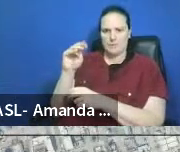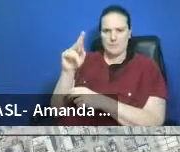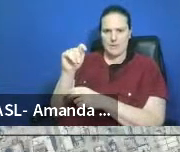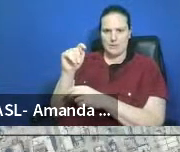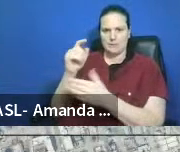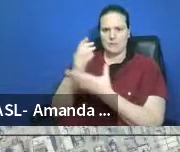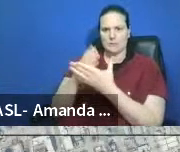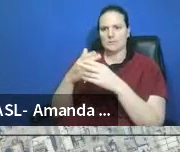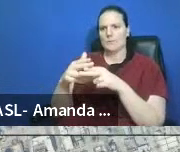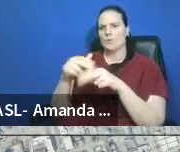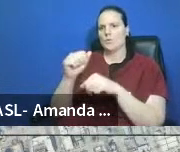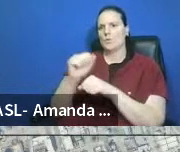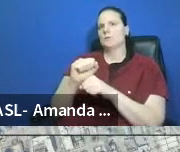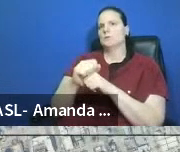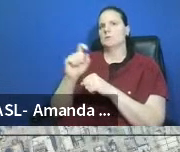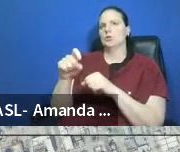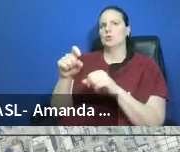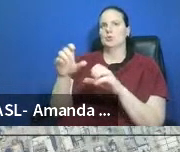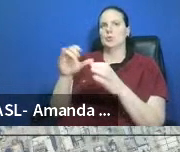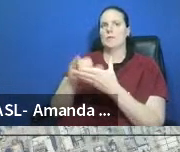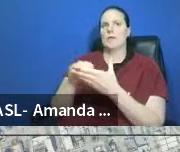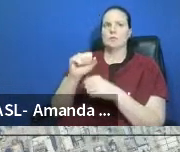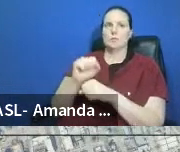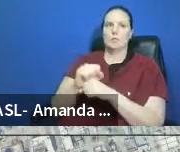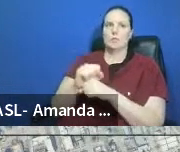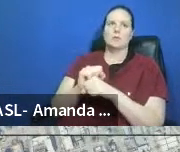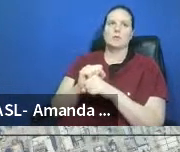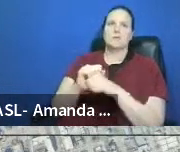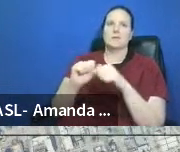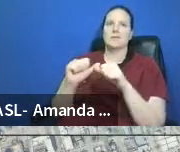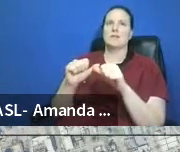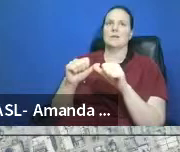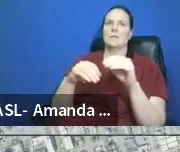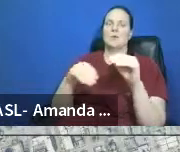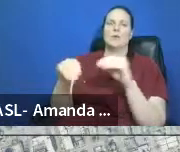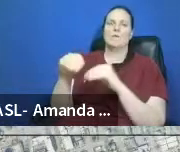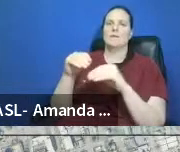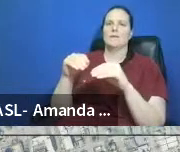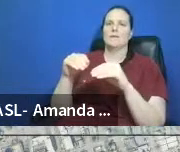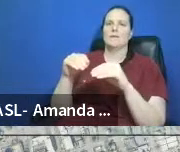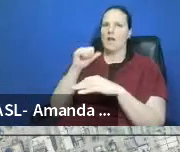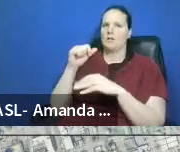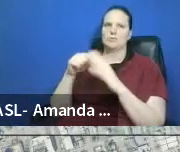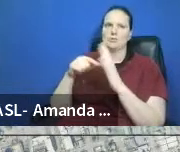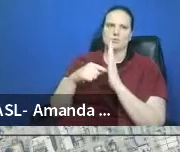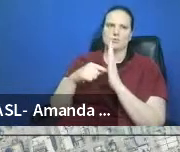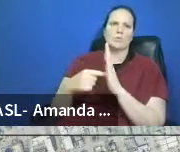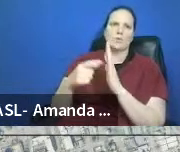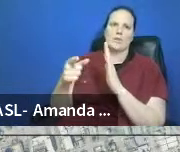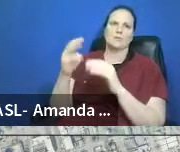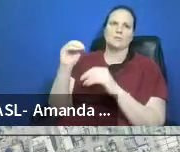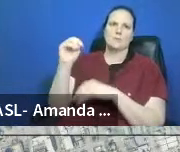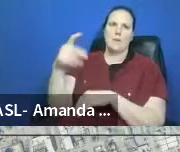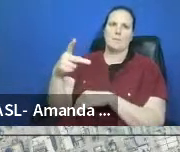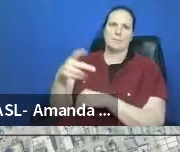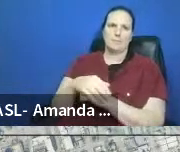needed to do this work and keep traffic moving, not reflected in these maps.